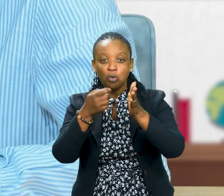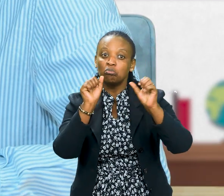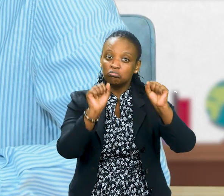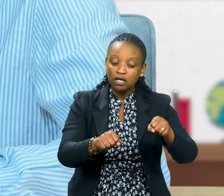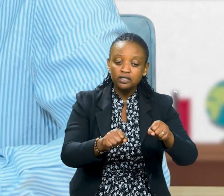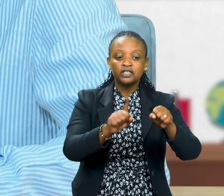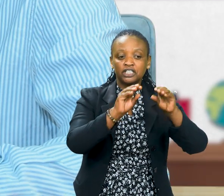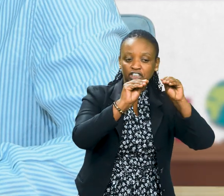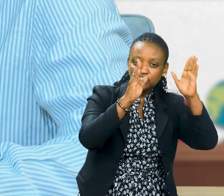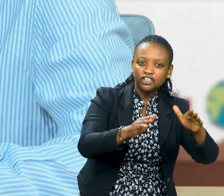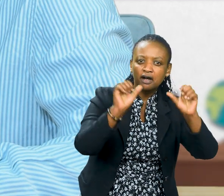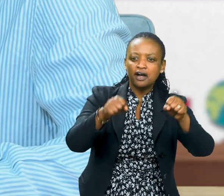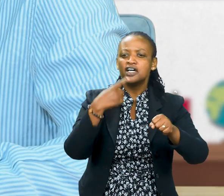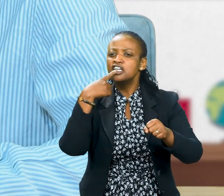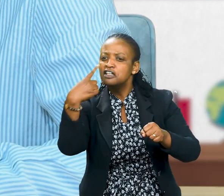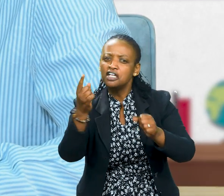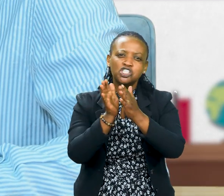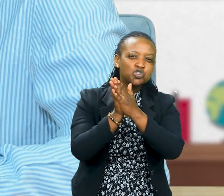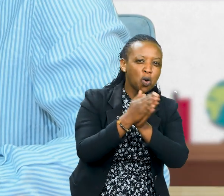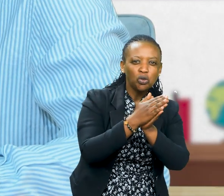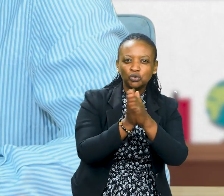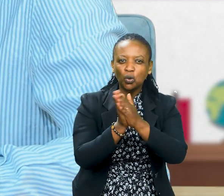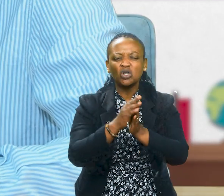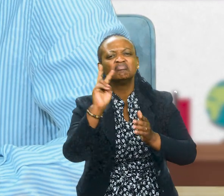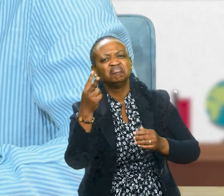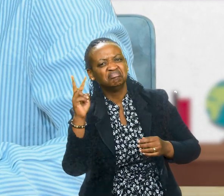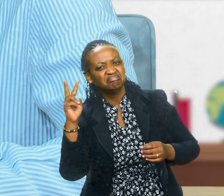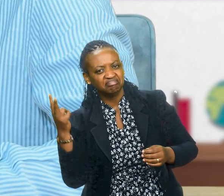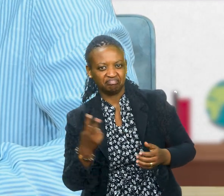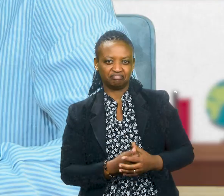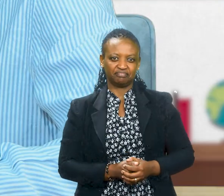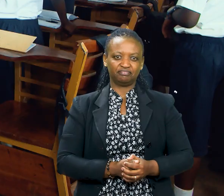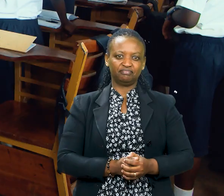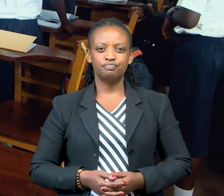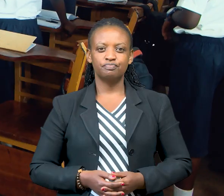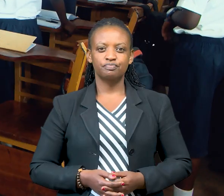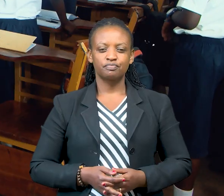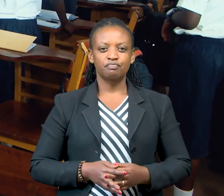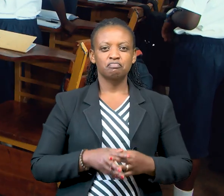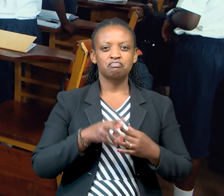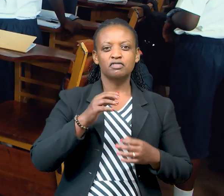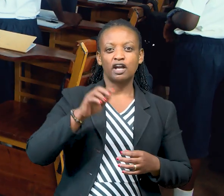video, a teacher can tell a story, and so on. There.